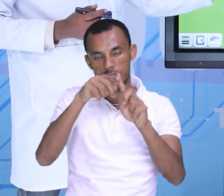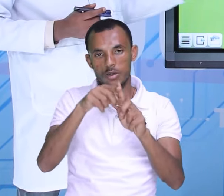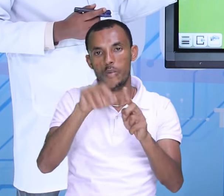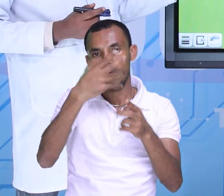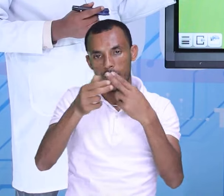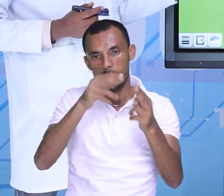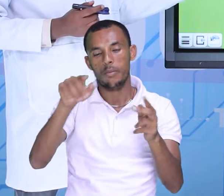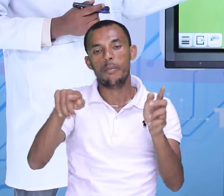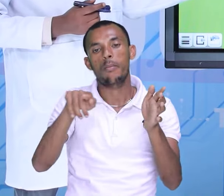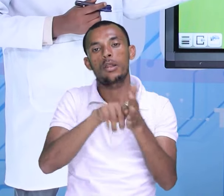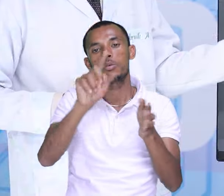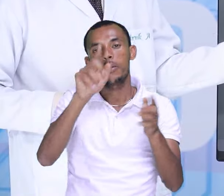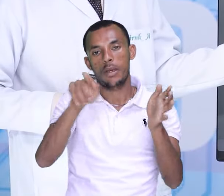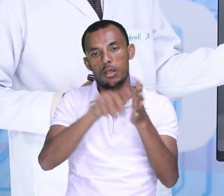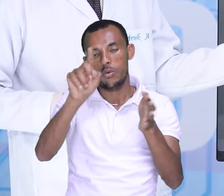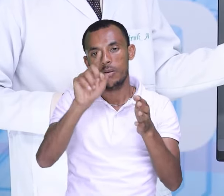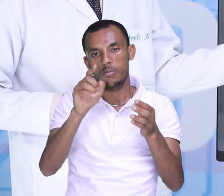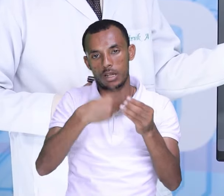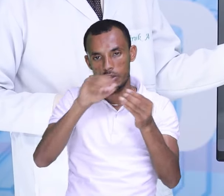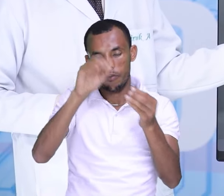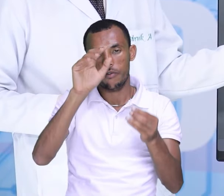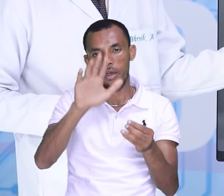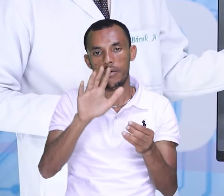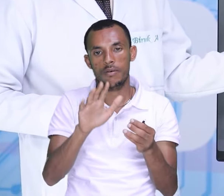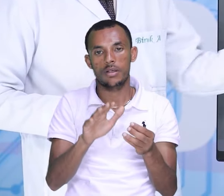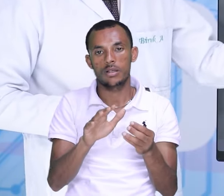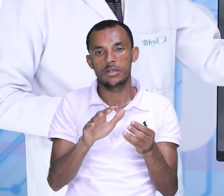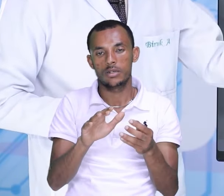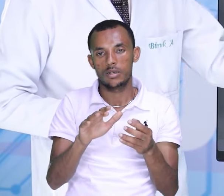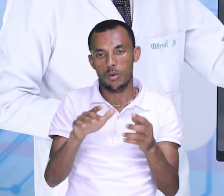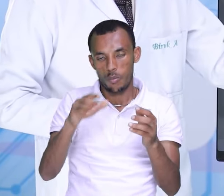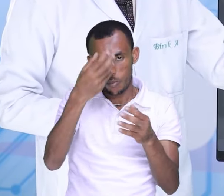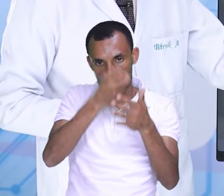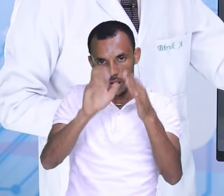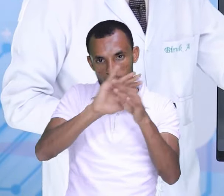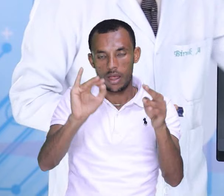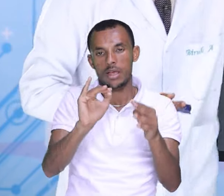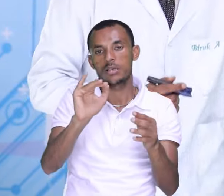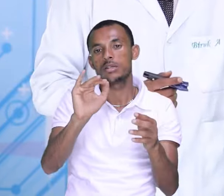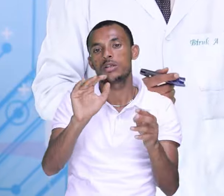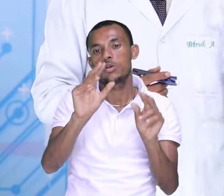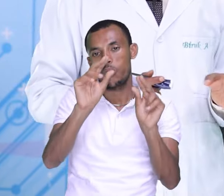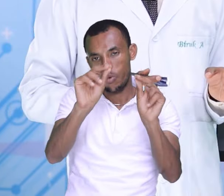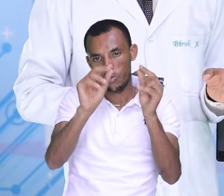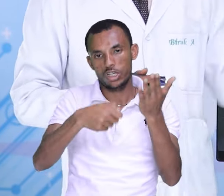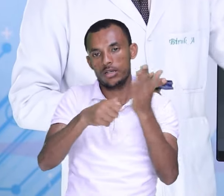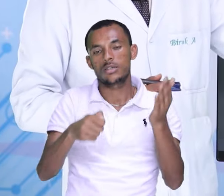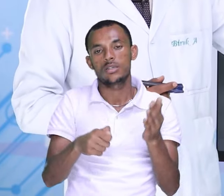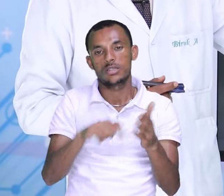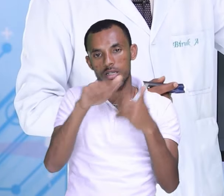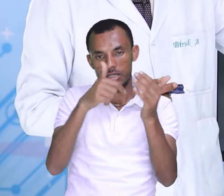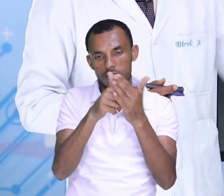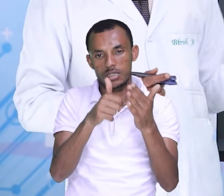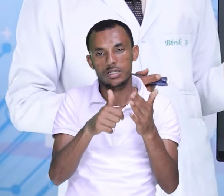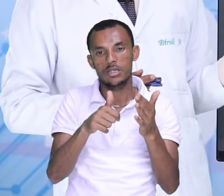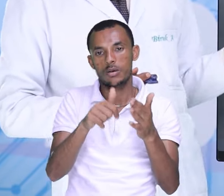-1. -1 plus 6, plus 5. In reactant position is +5. In product position, look, there is no any charge, 0. Therefore,